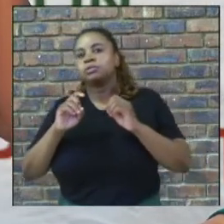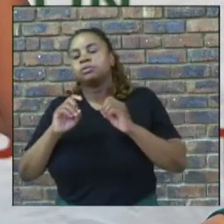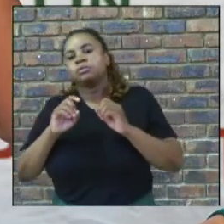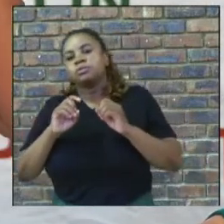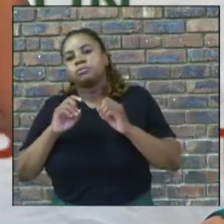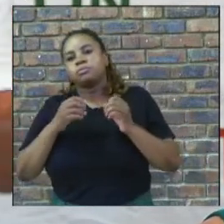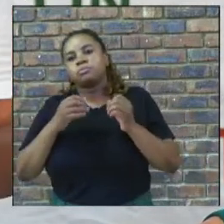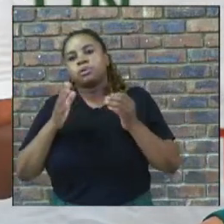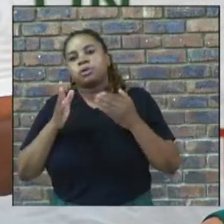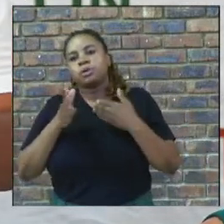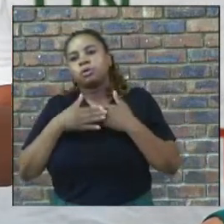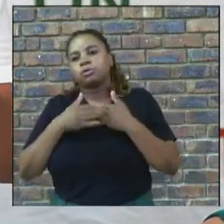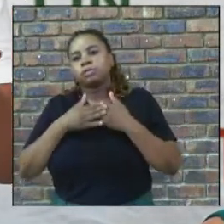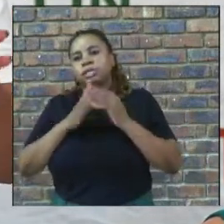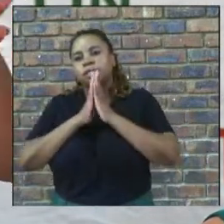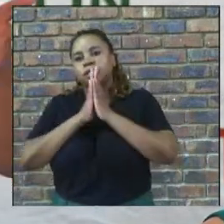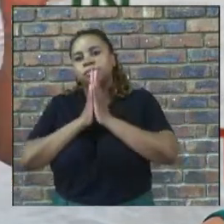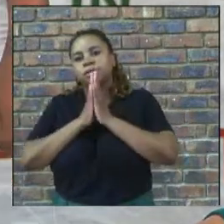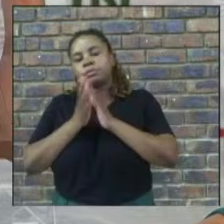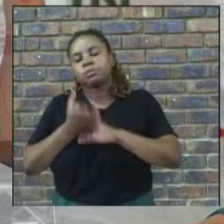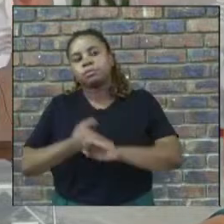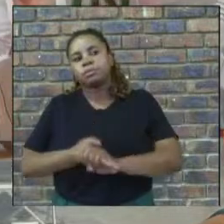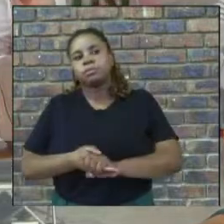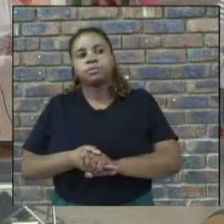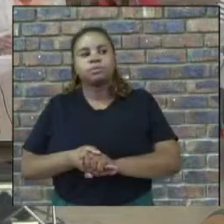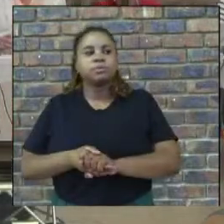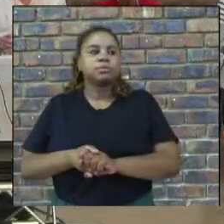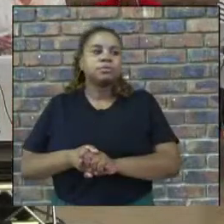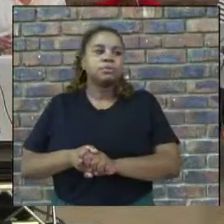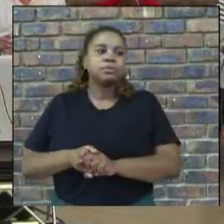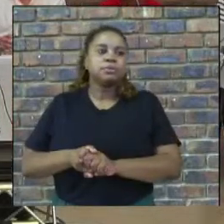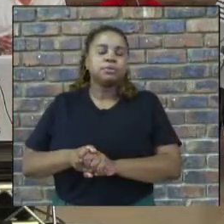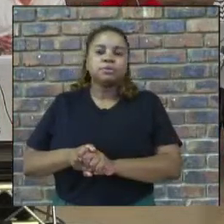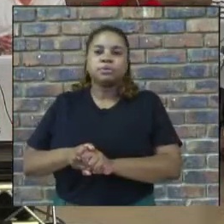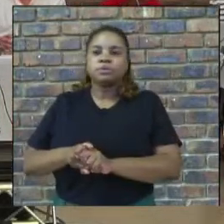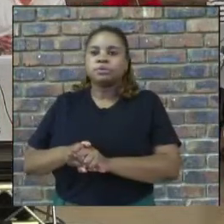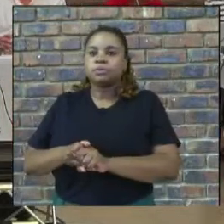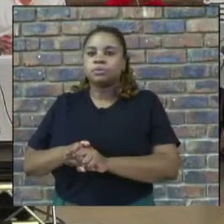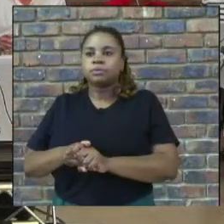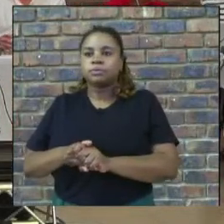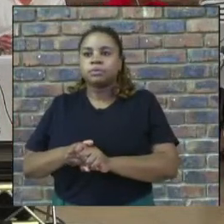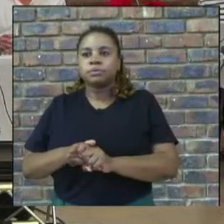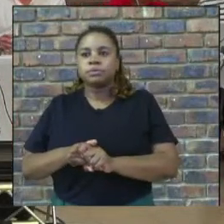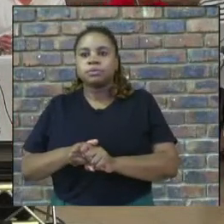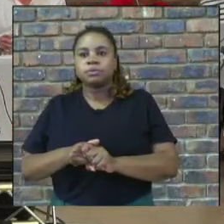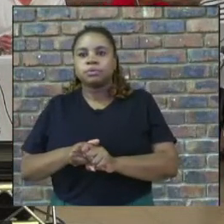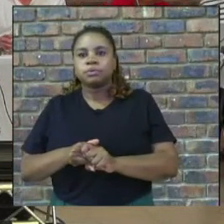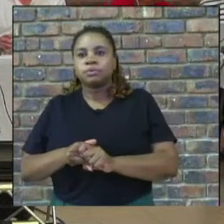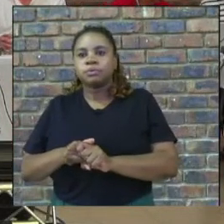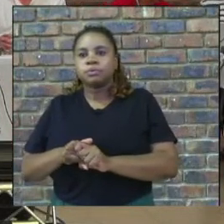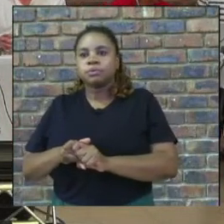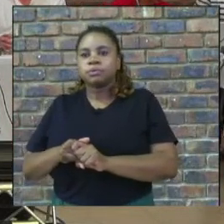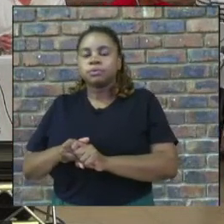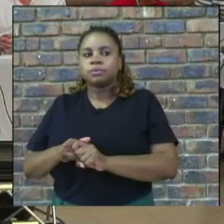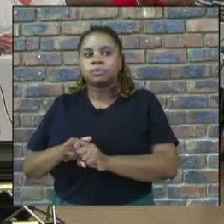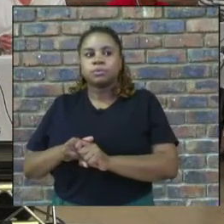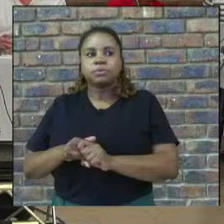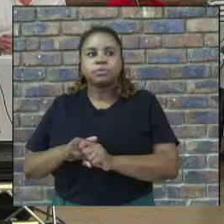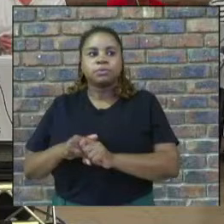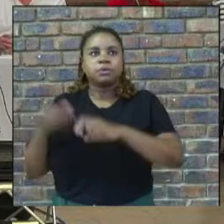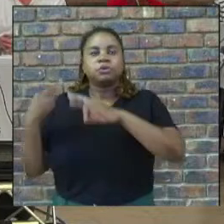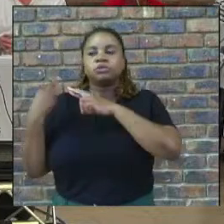direction on the lunch, guys. Who's responsible for the lunch? Victoria, what do we